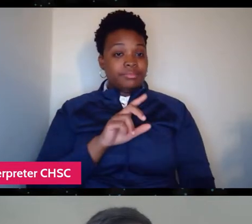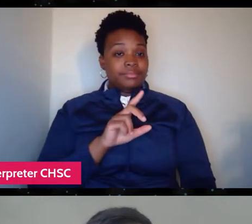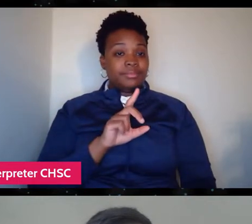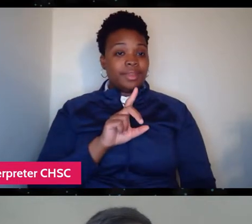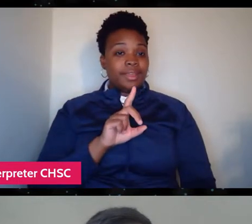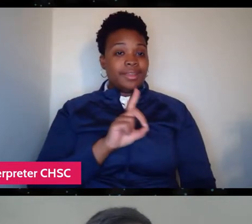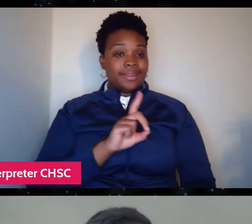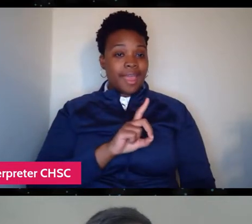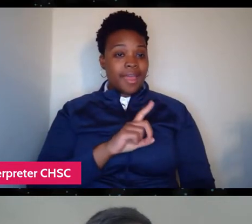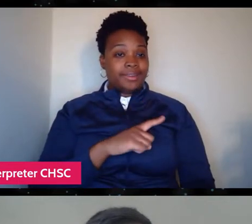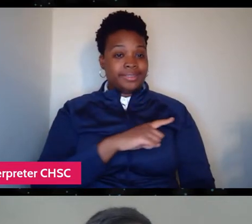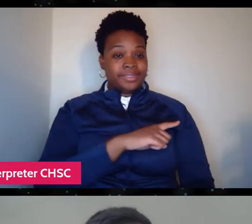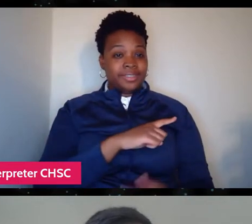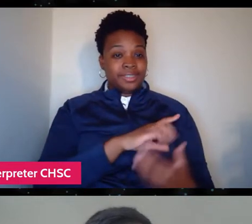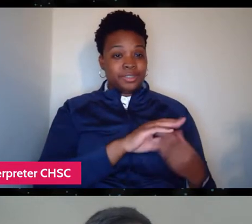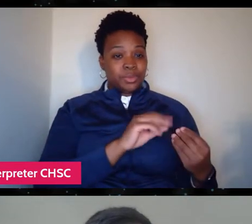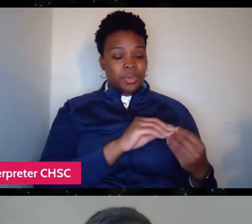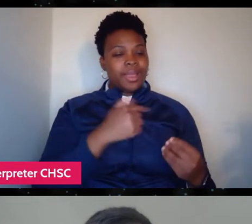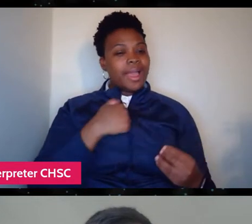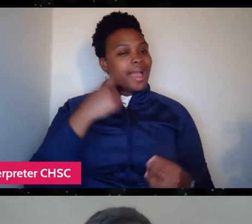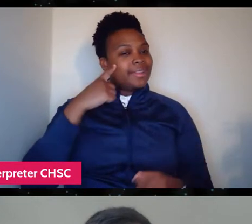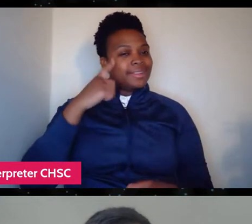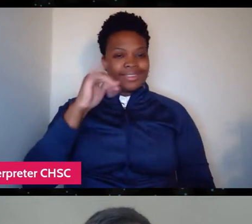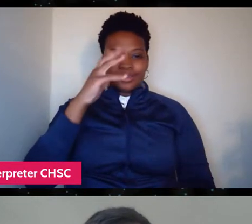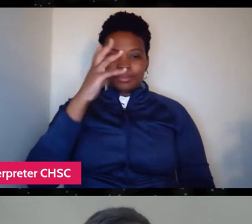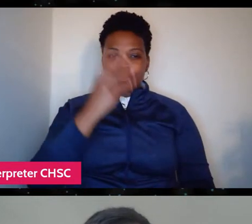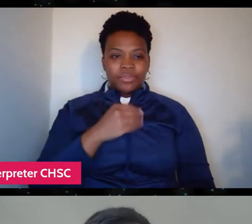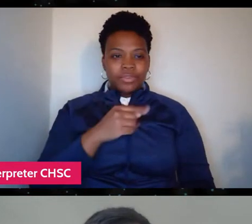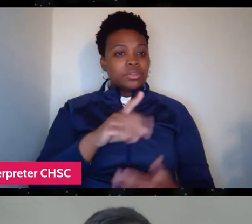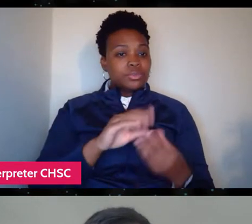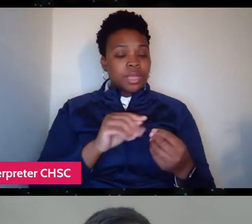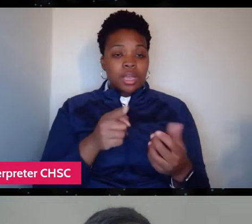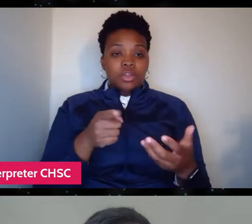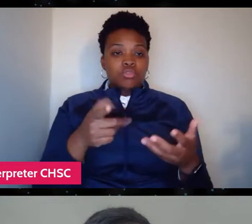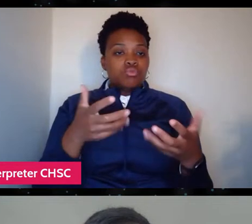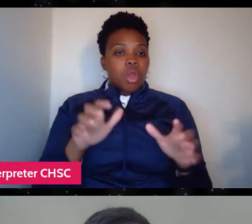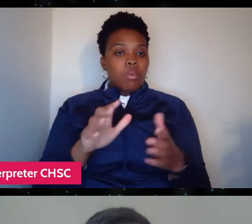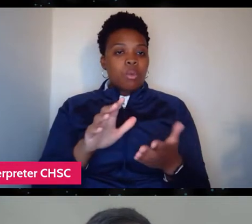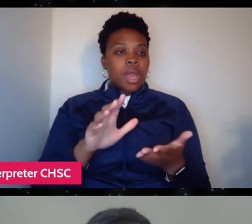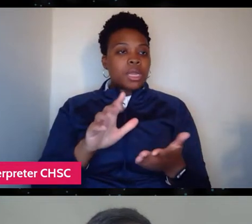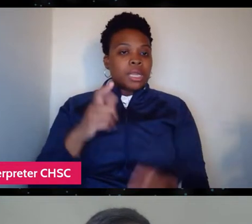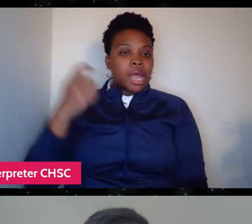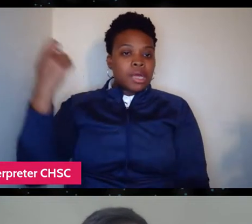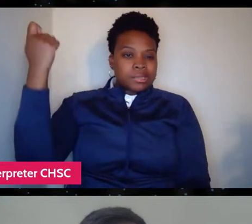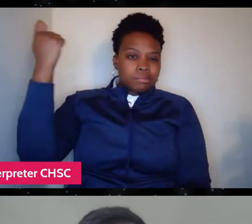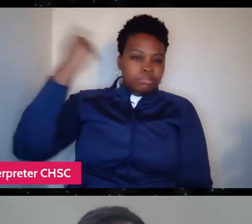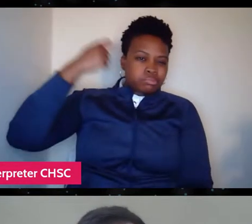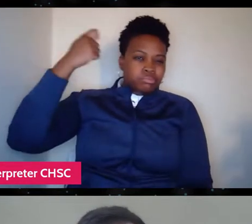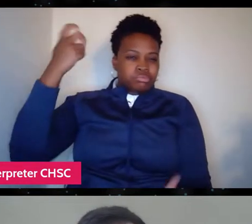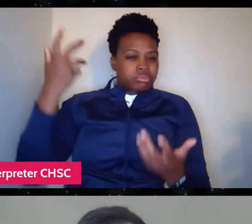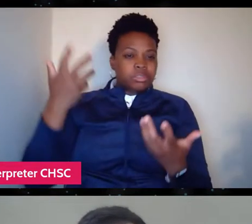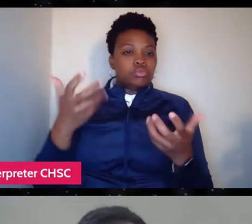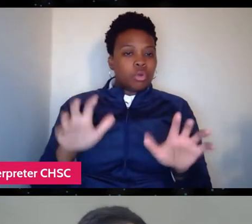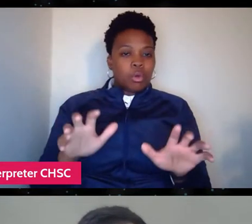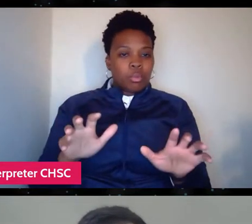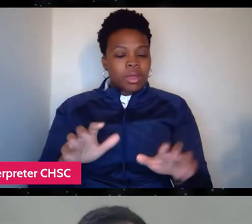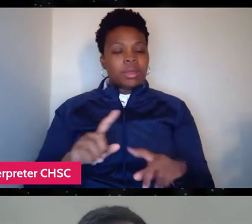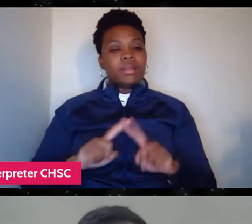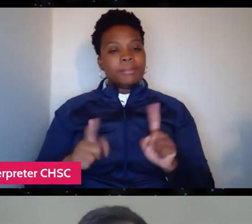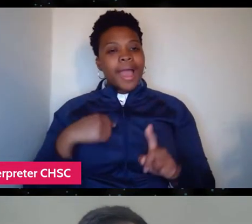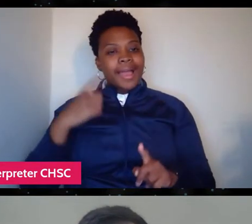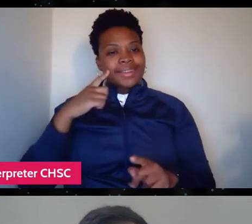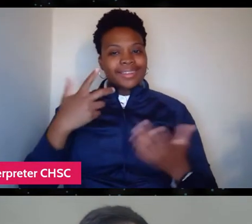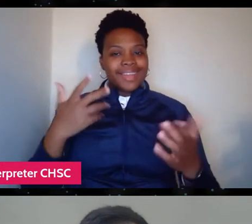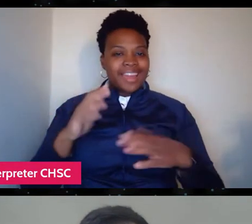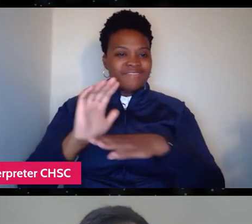so beautiful, you know, because like you said, you don't want to smash people over the head. I think there's been a lot of